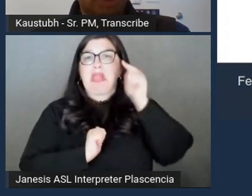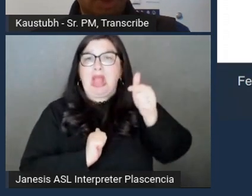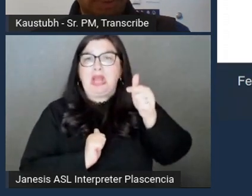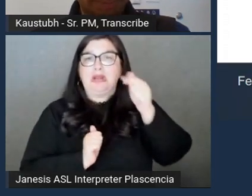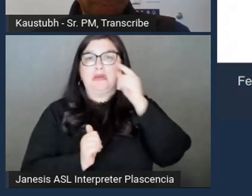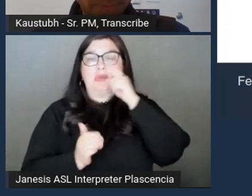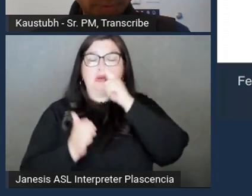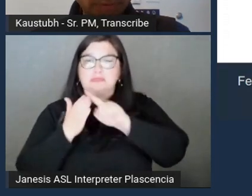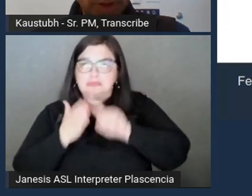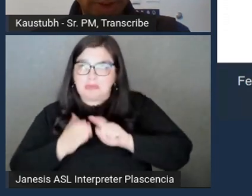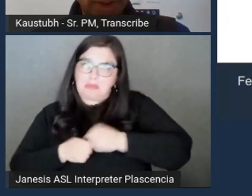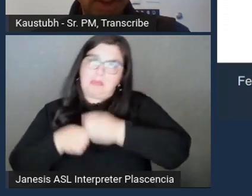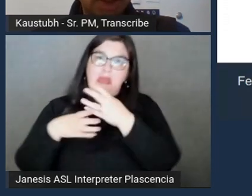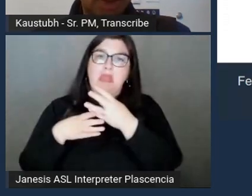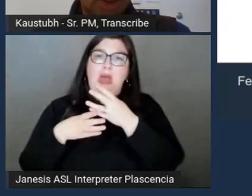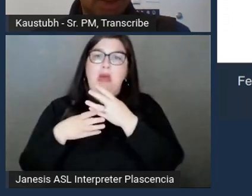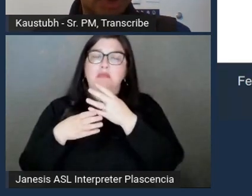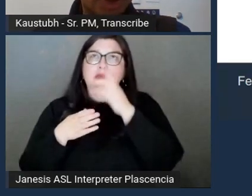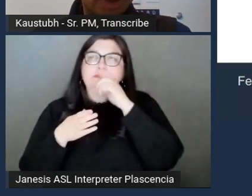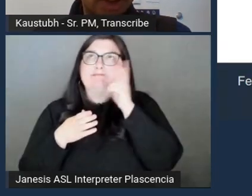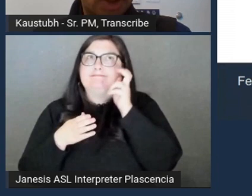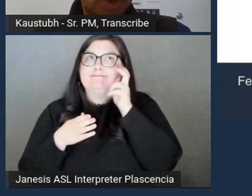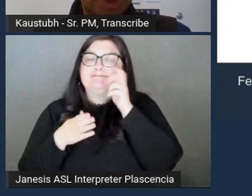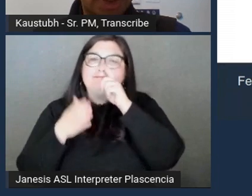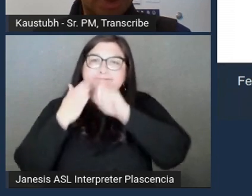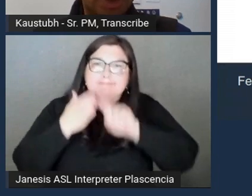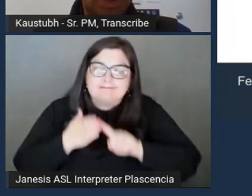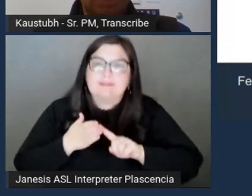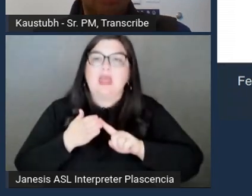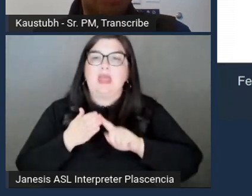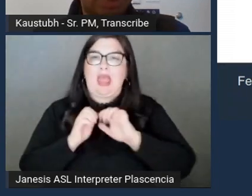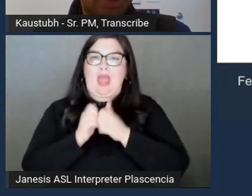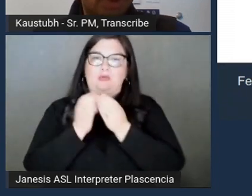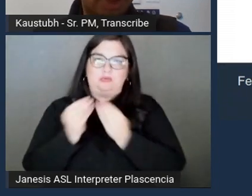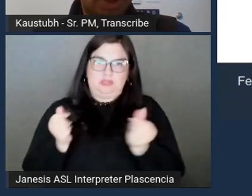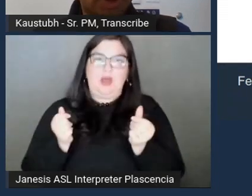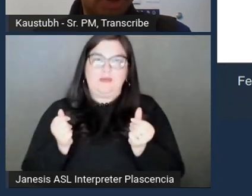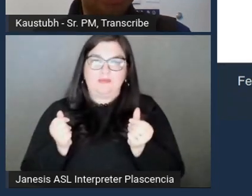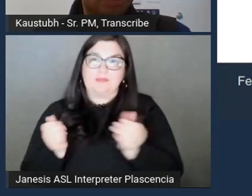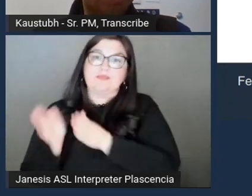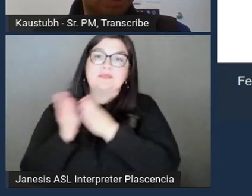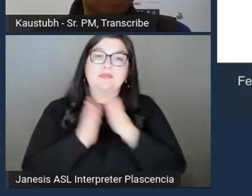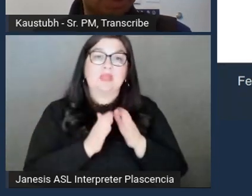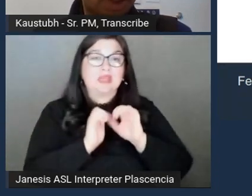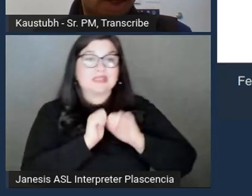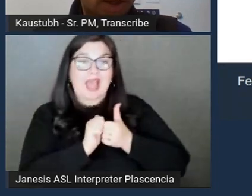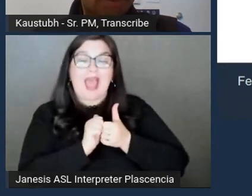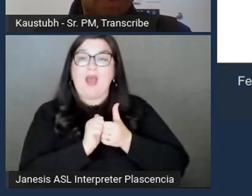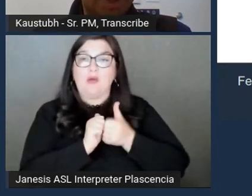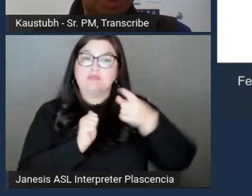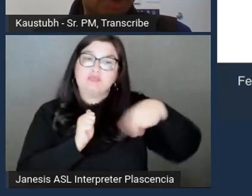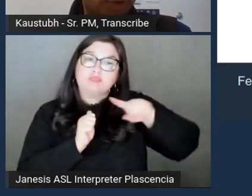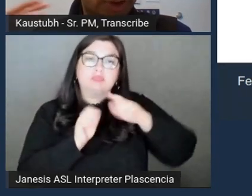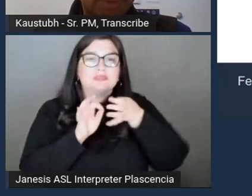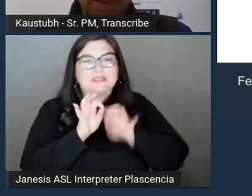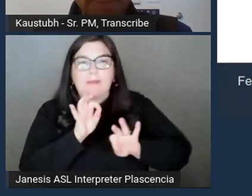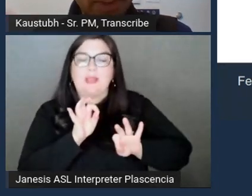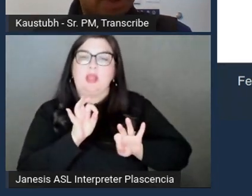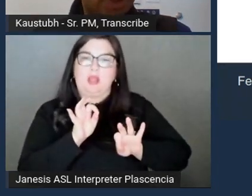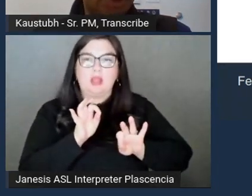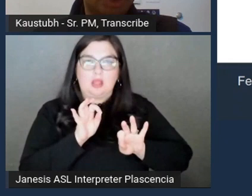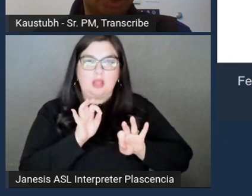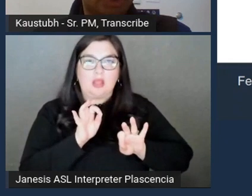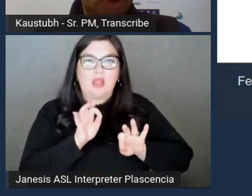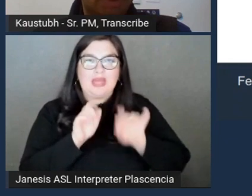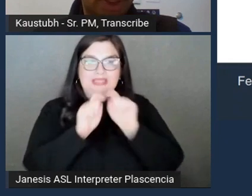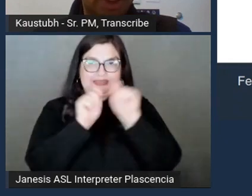done differently, right? So here, to create a category, we've really tried to make it really simple by giving you some templates